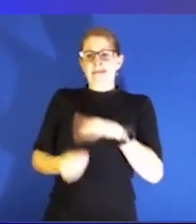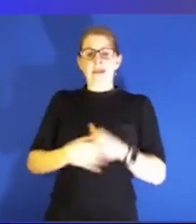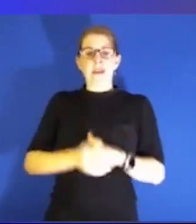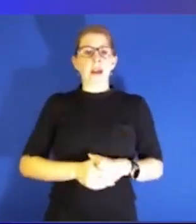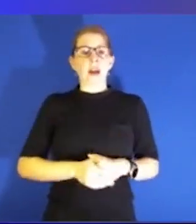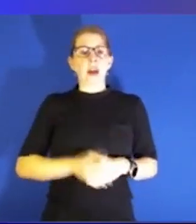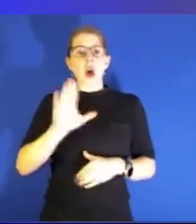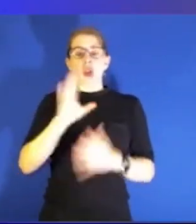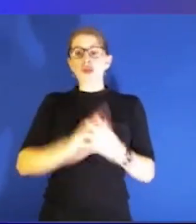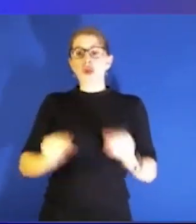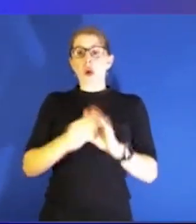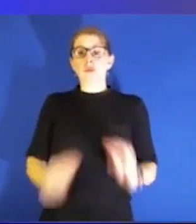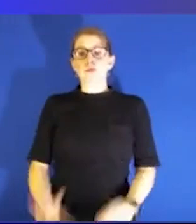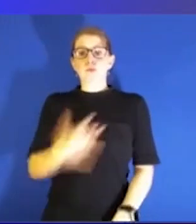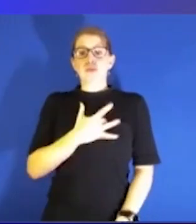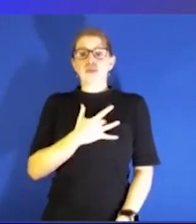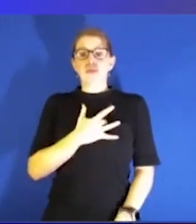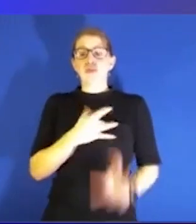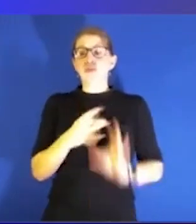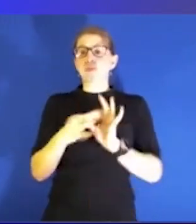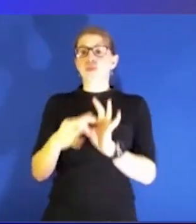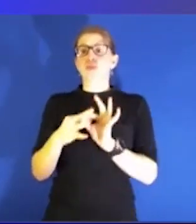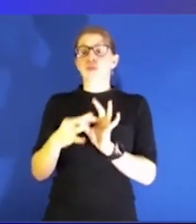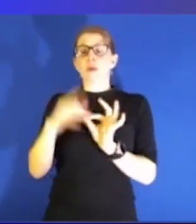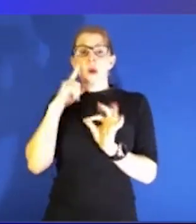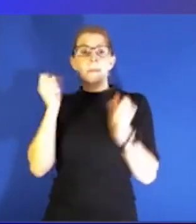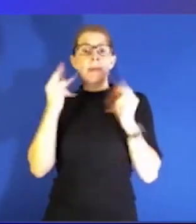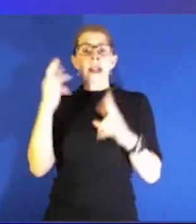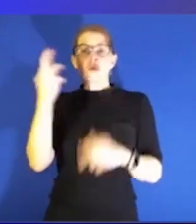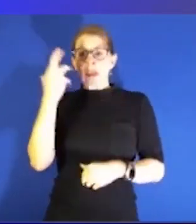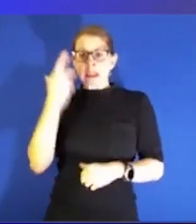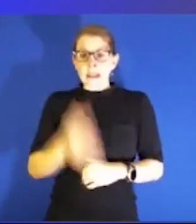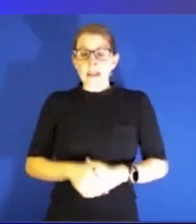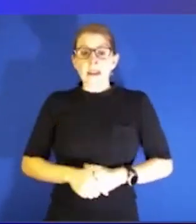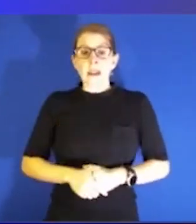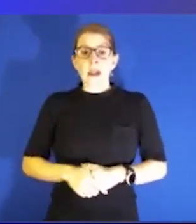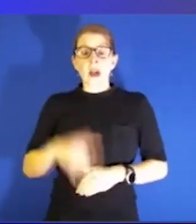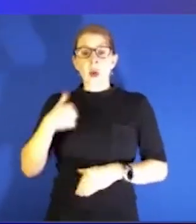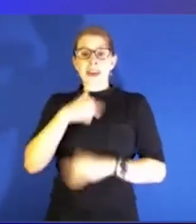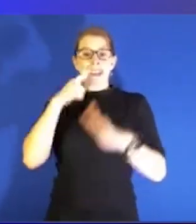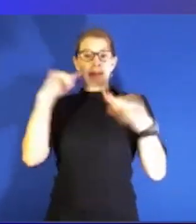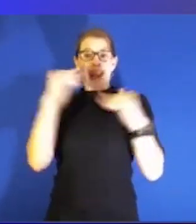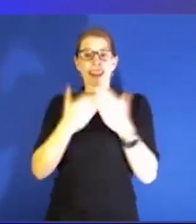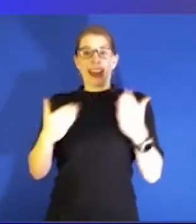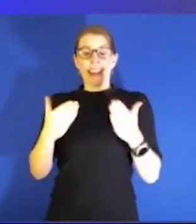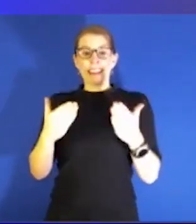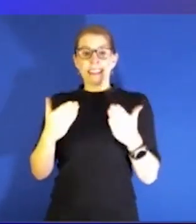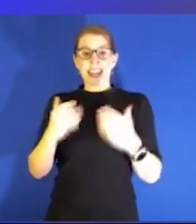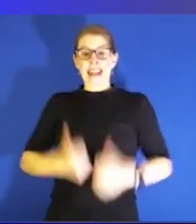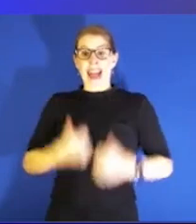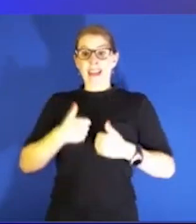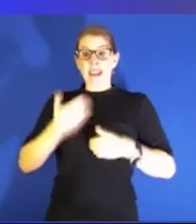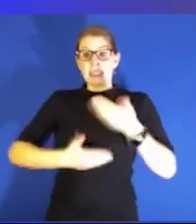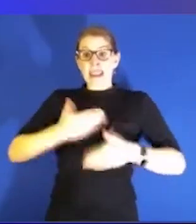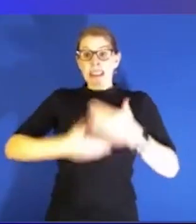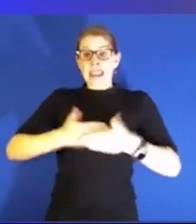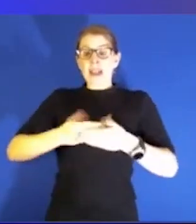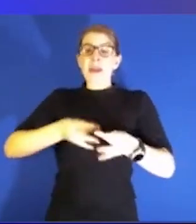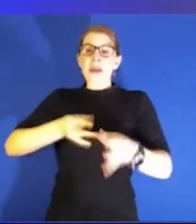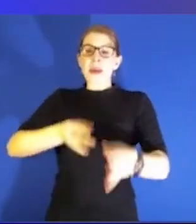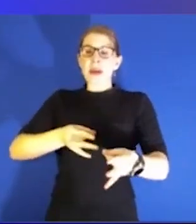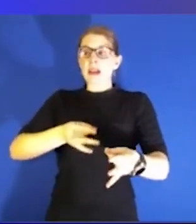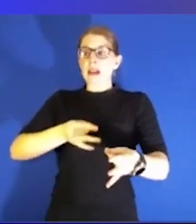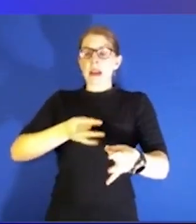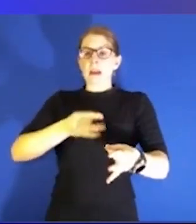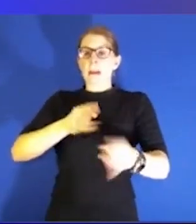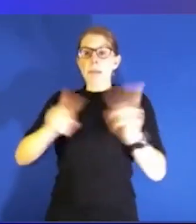it's relatable because for many reasons. One, I think we expect things in life to go a certain way, and when they don't, it's really hard to kind of